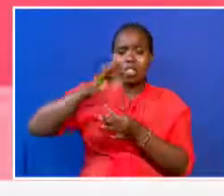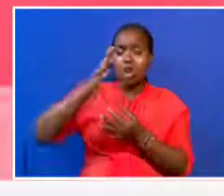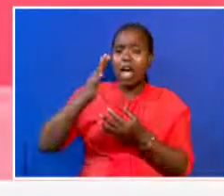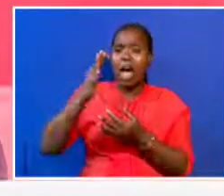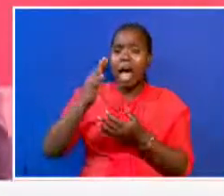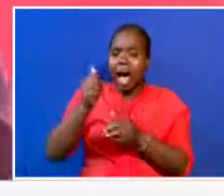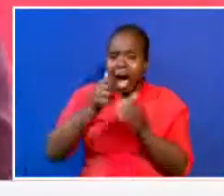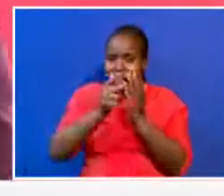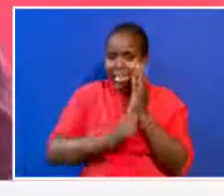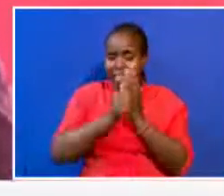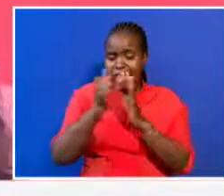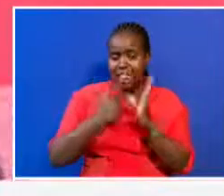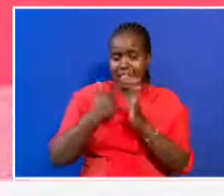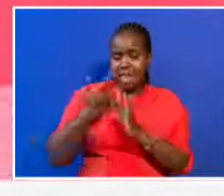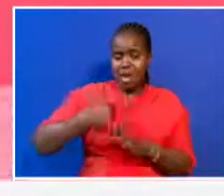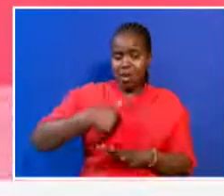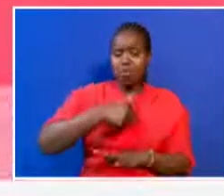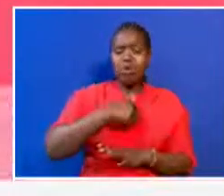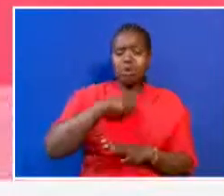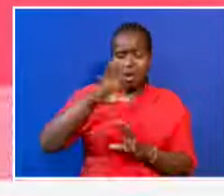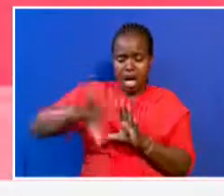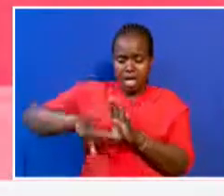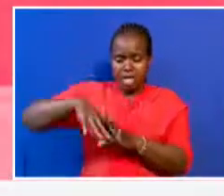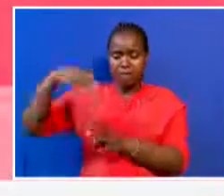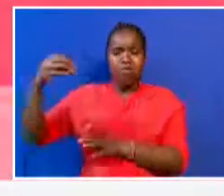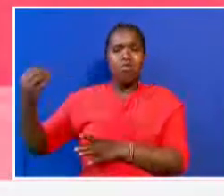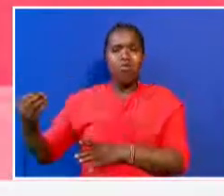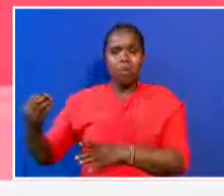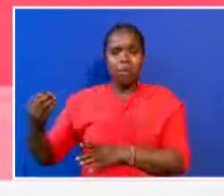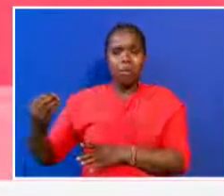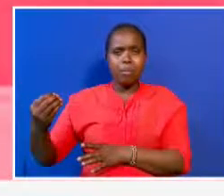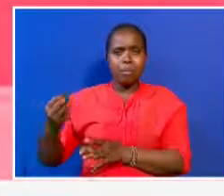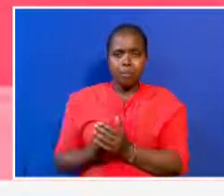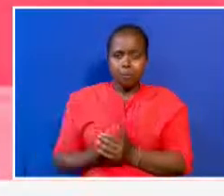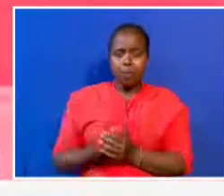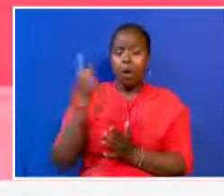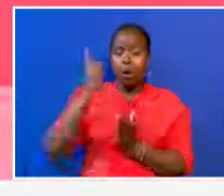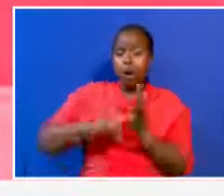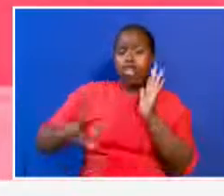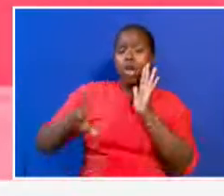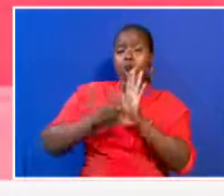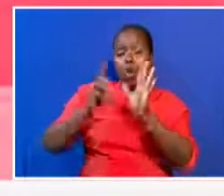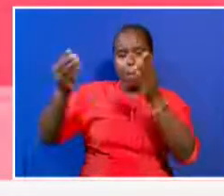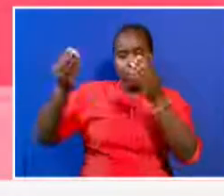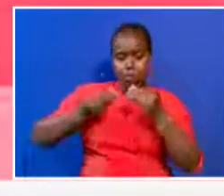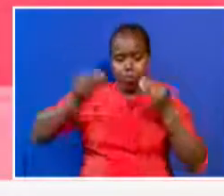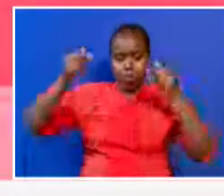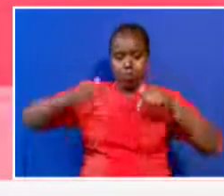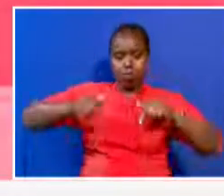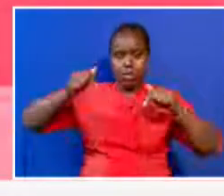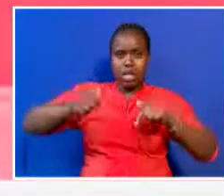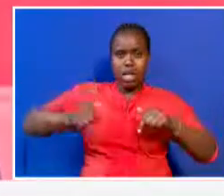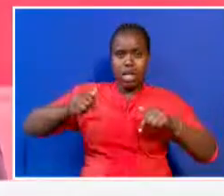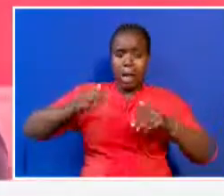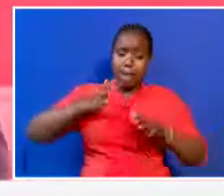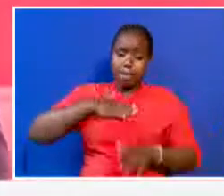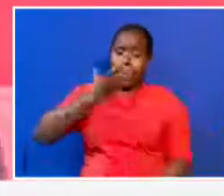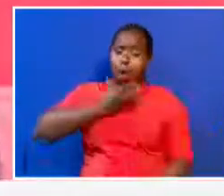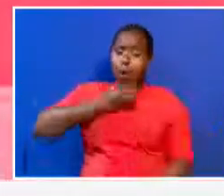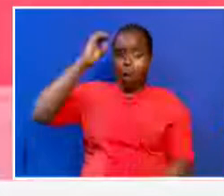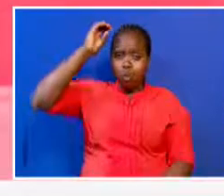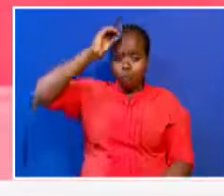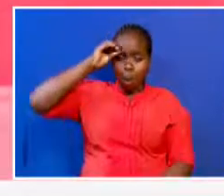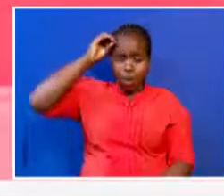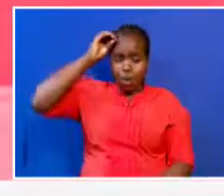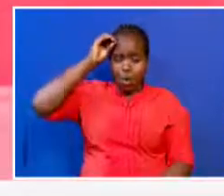that we can remove what the law provides today, that in my opinion